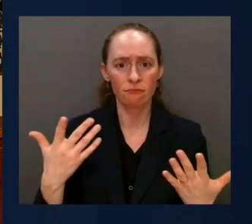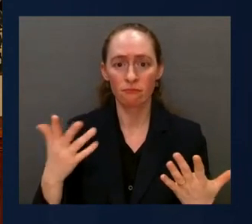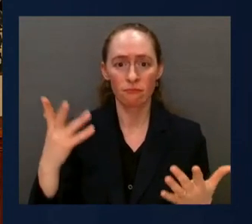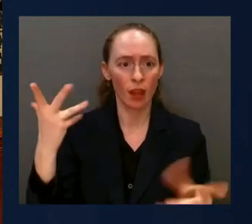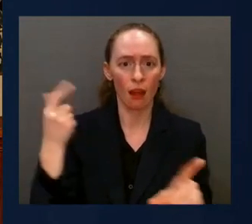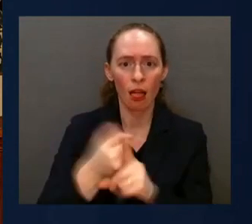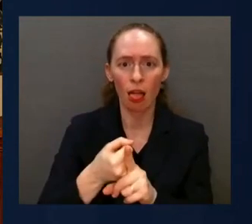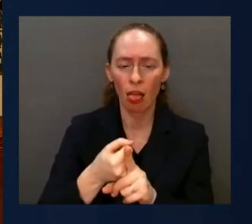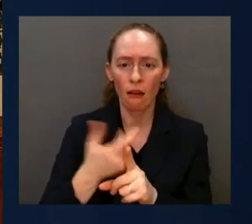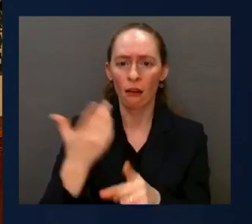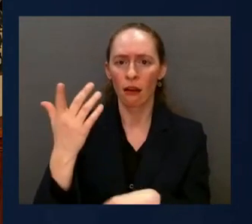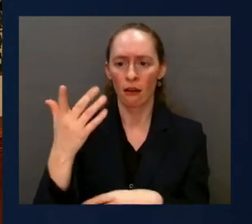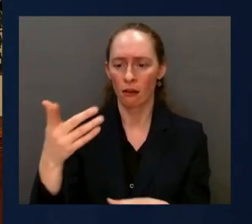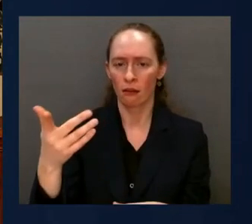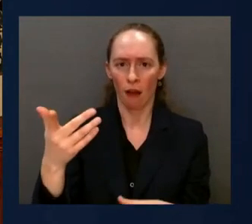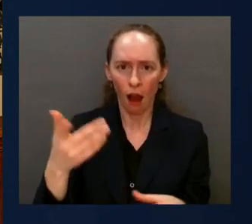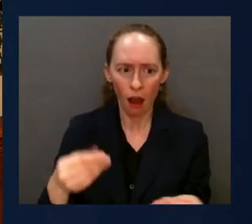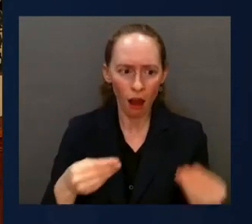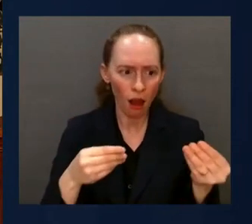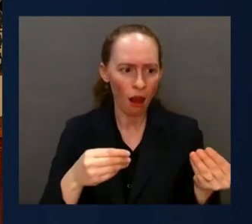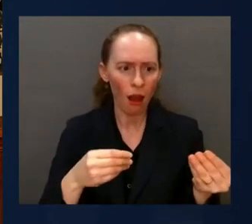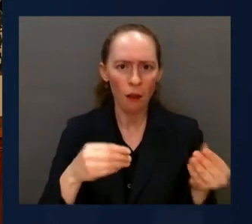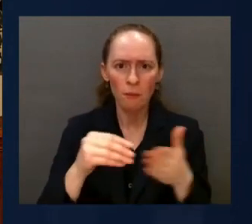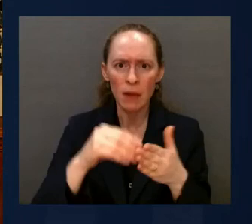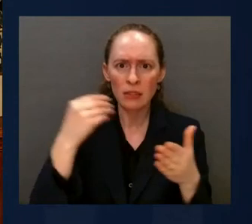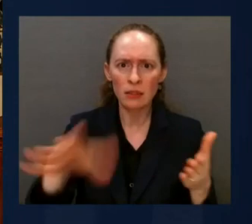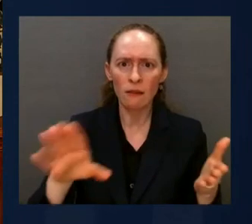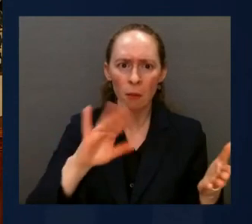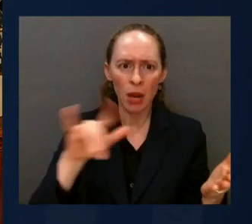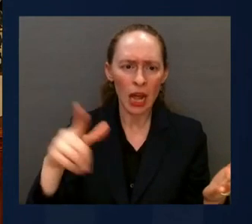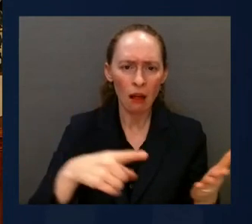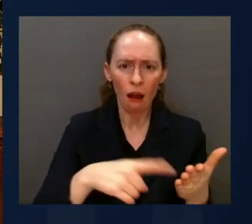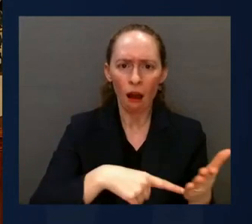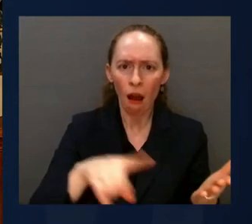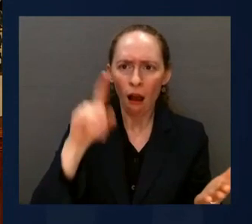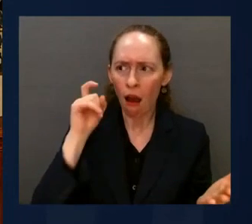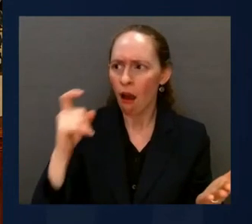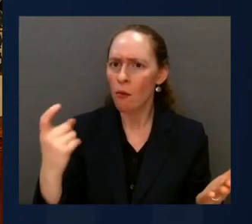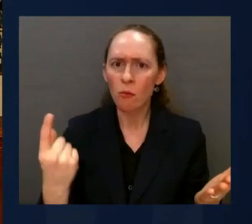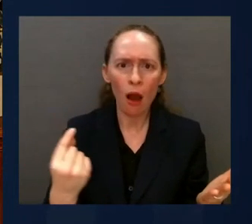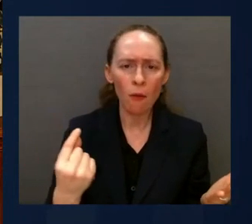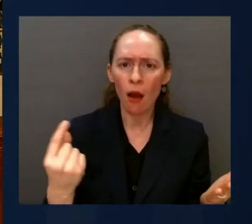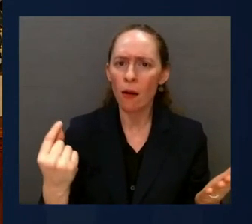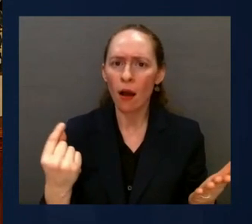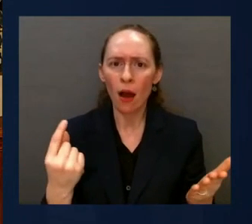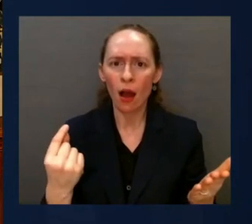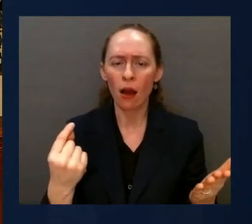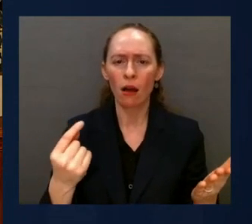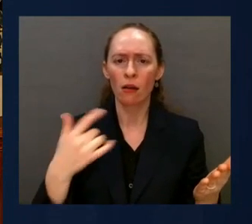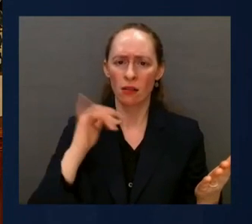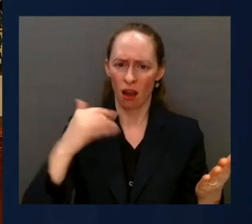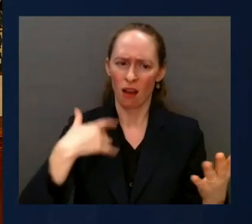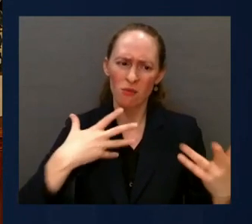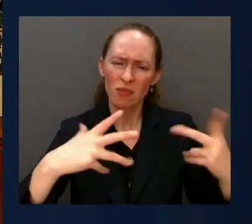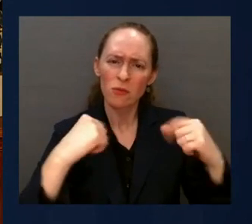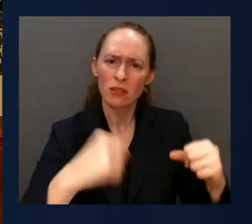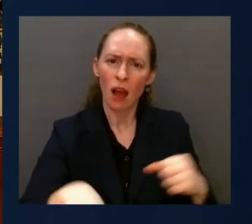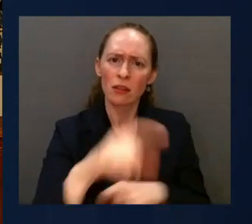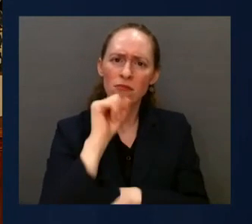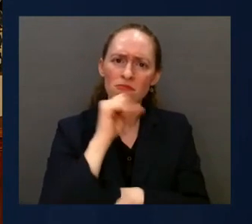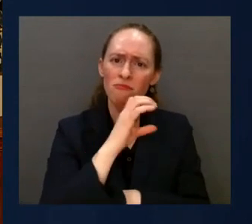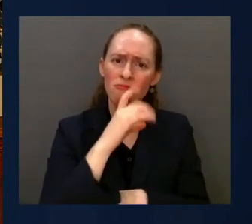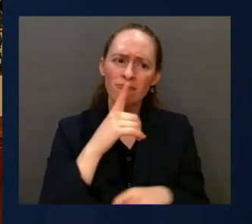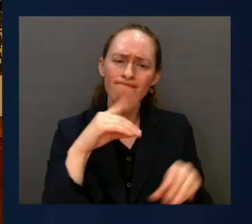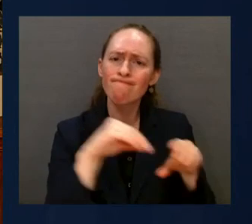seniors' life savings by cracking down on nursing homes that commit fraud, endanger patient safety,